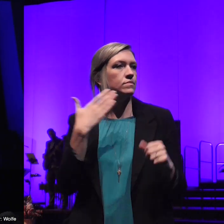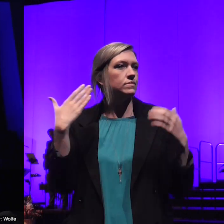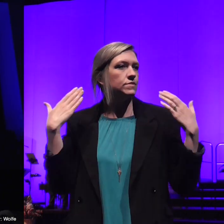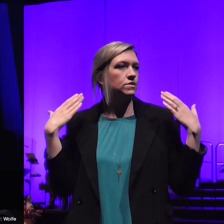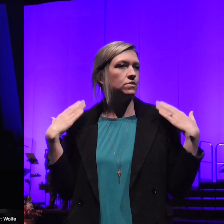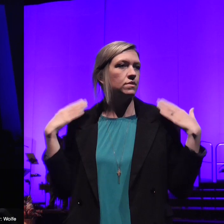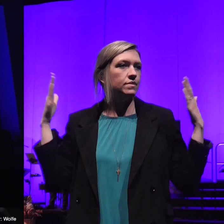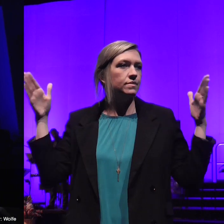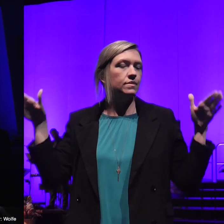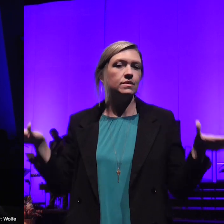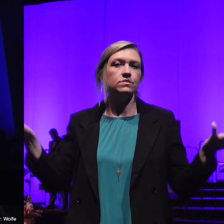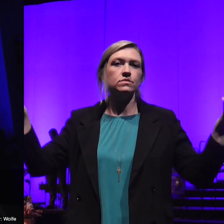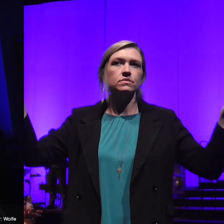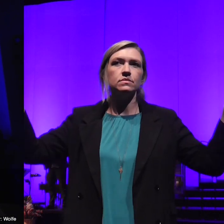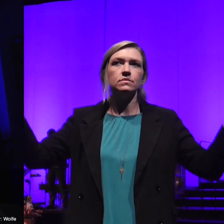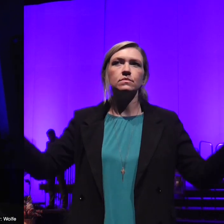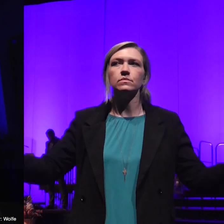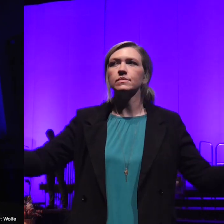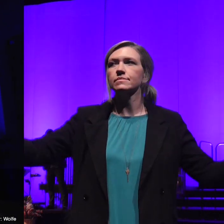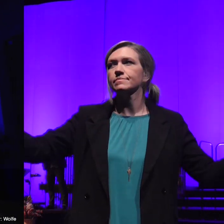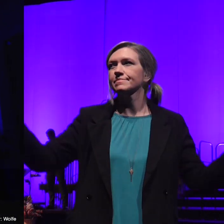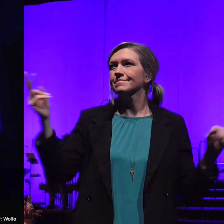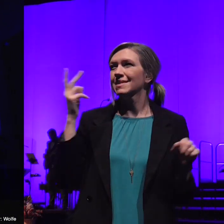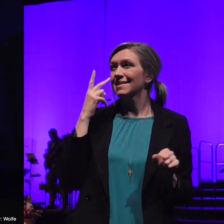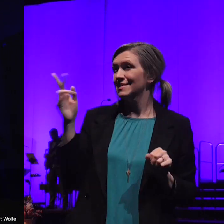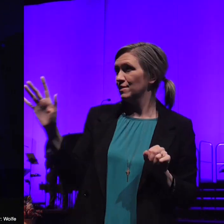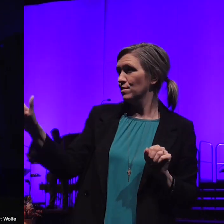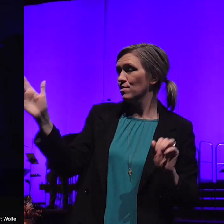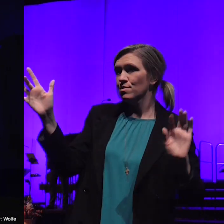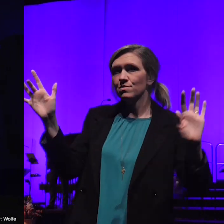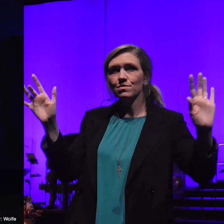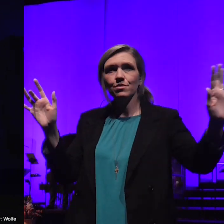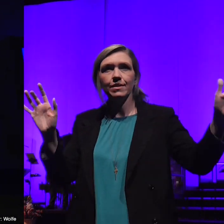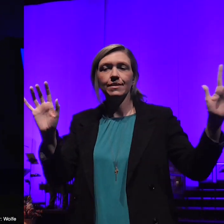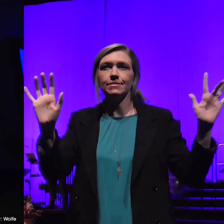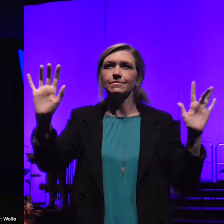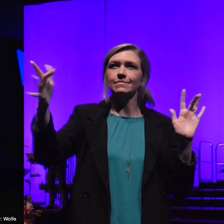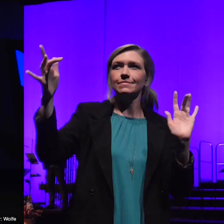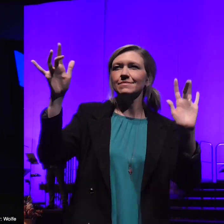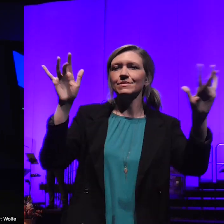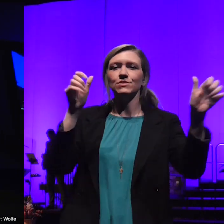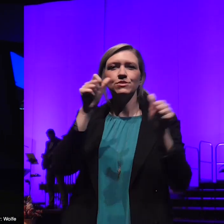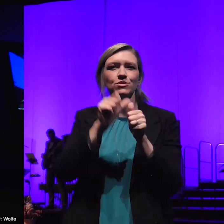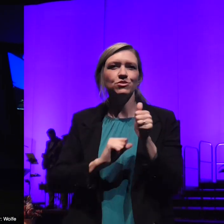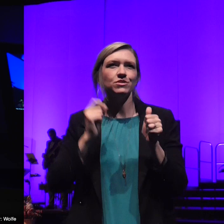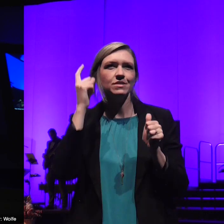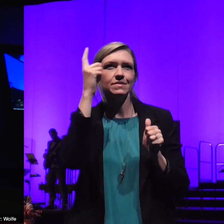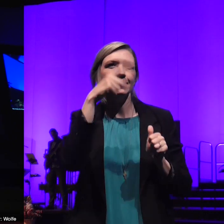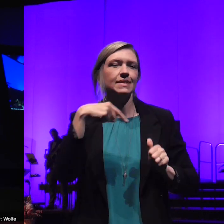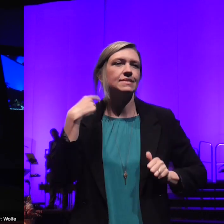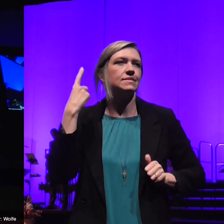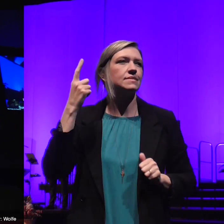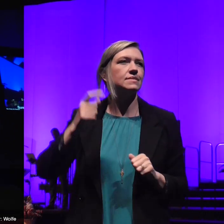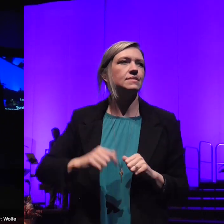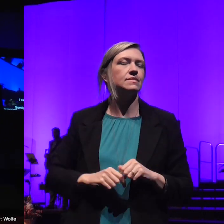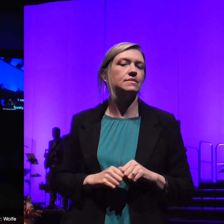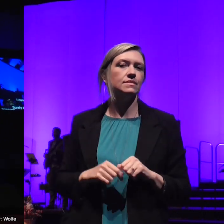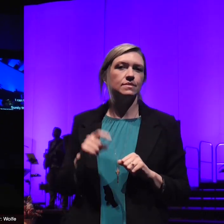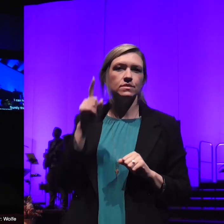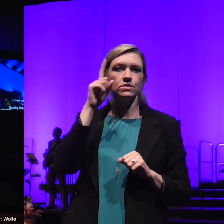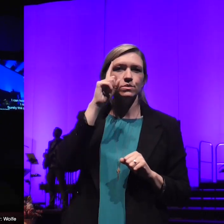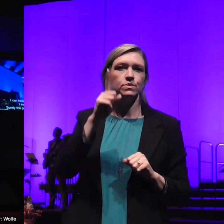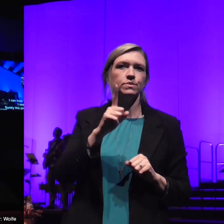I can hear the brush of angel wings. I see glory on each